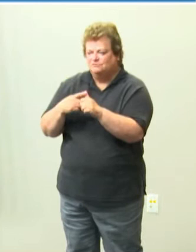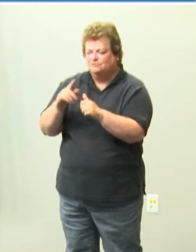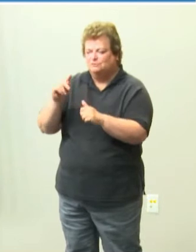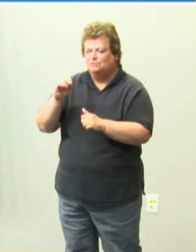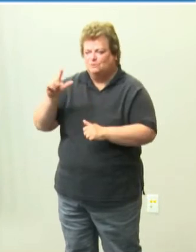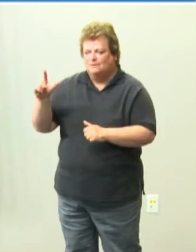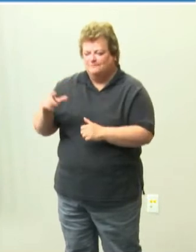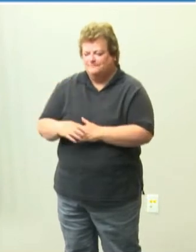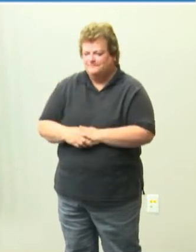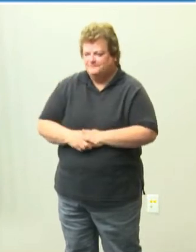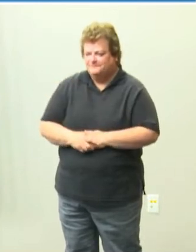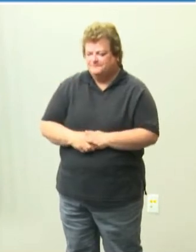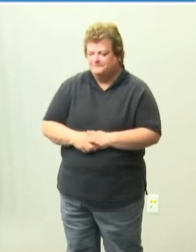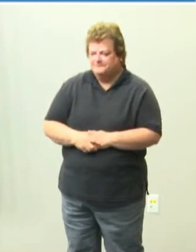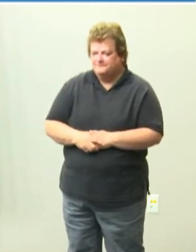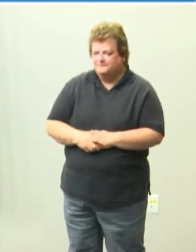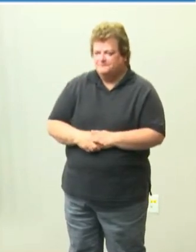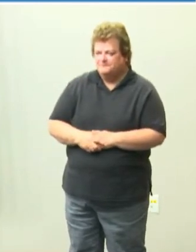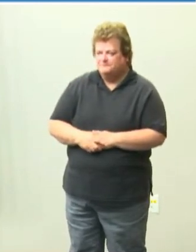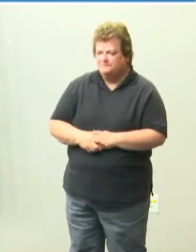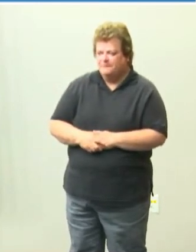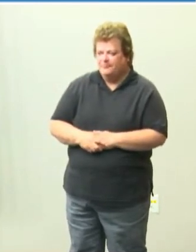tool.